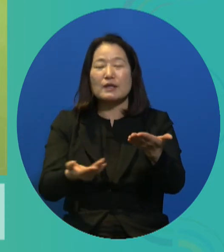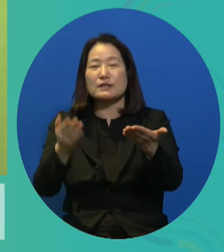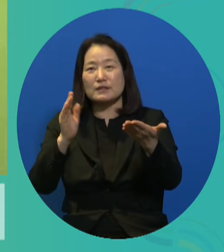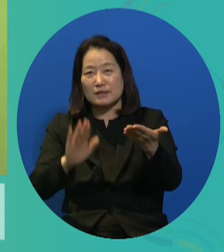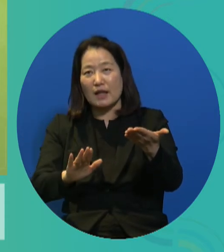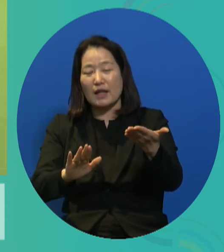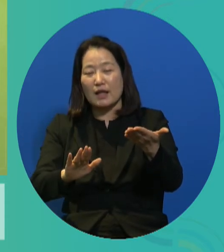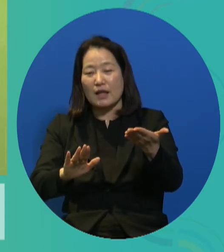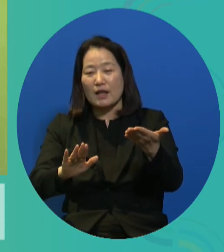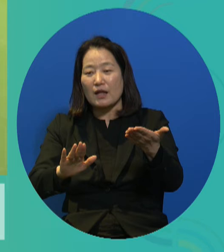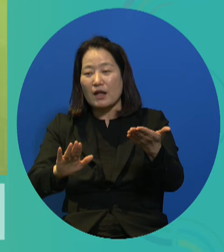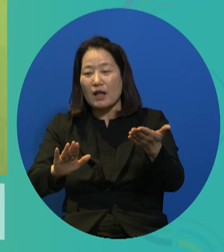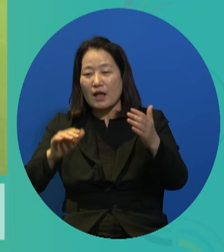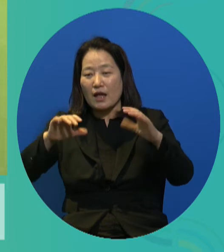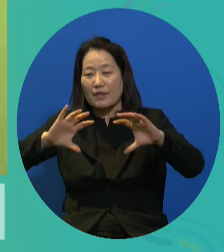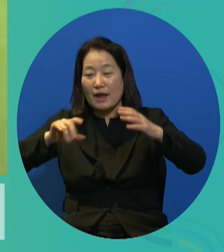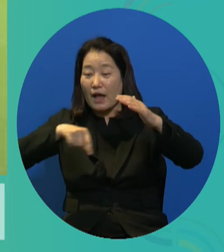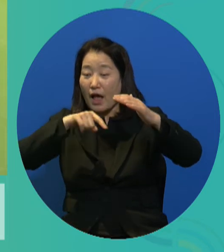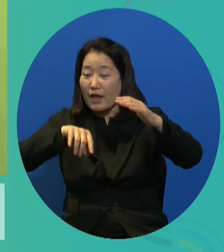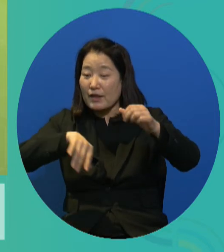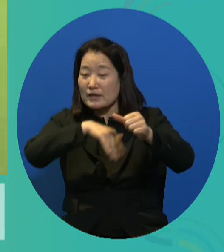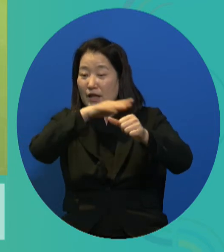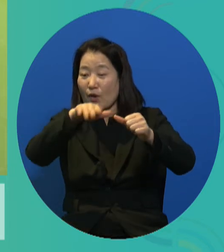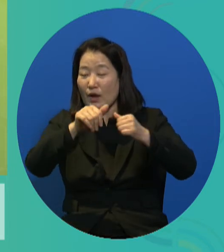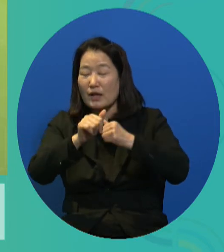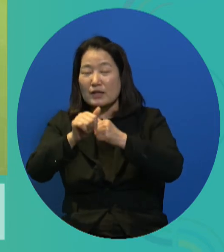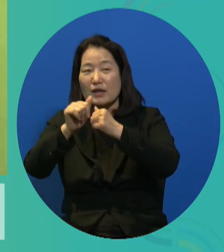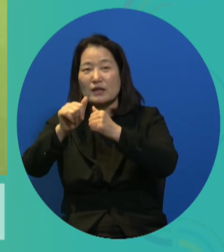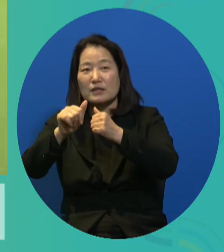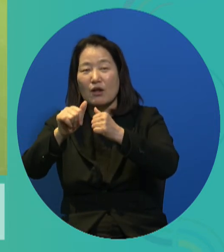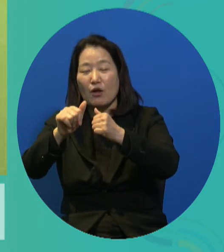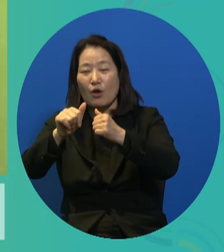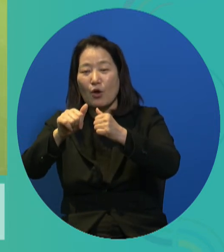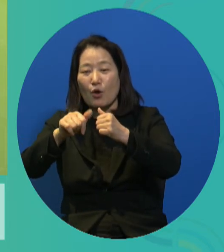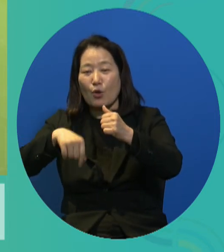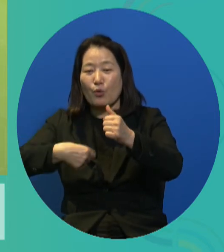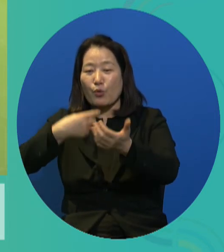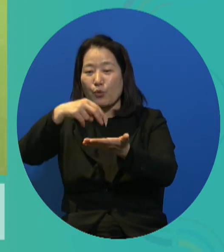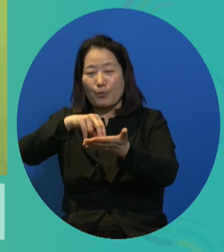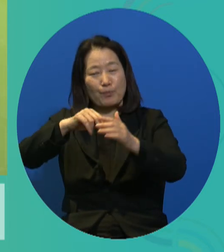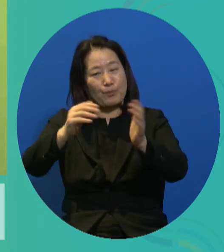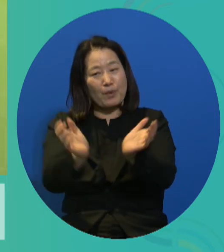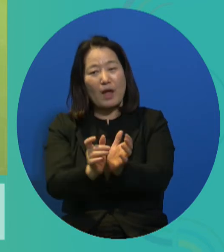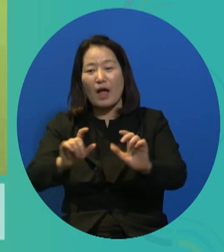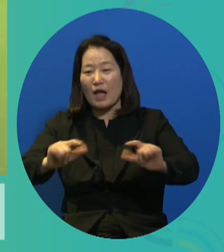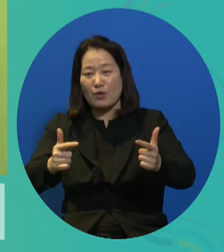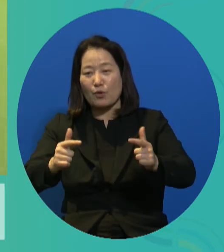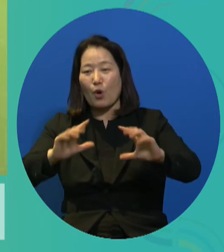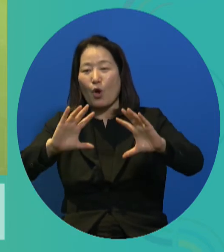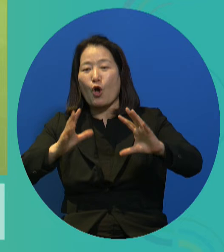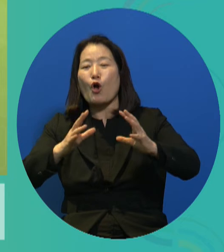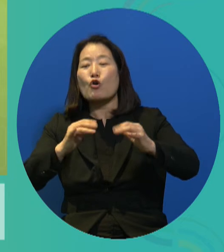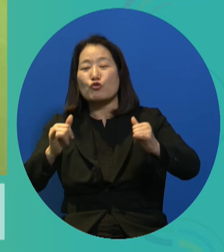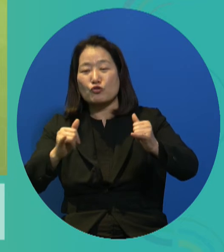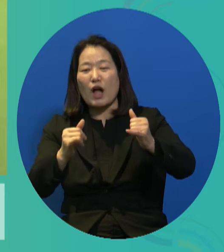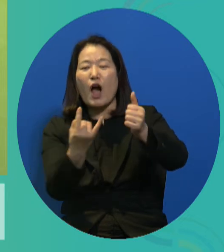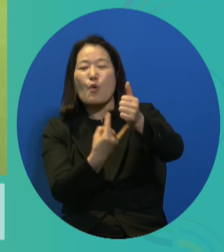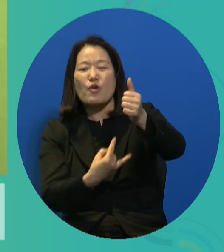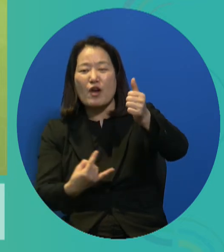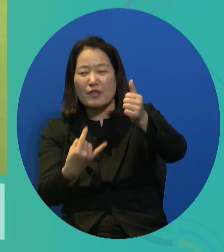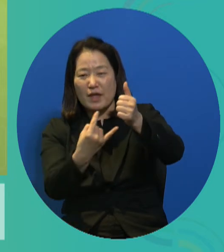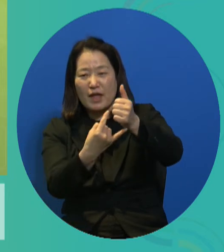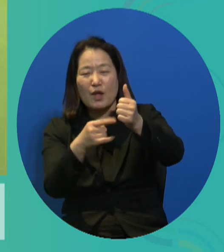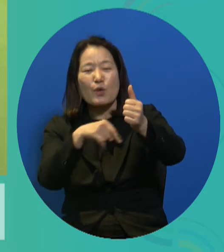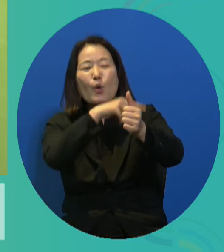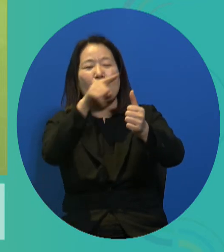but within the different circumstances, it was not easy for us to install an independent